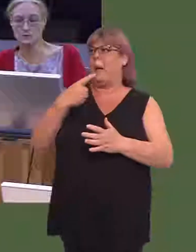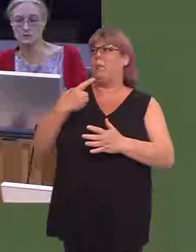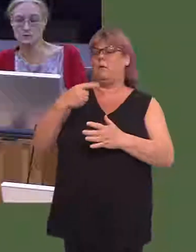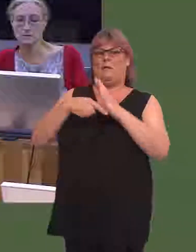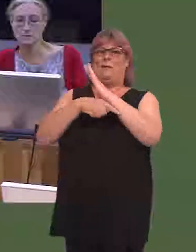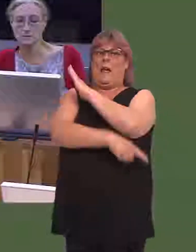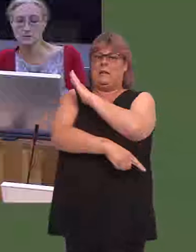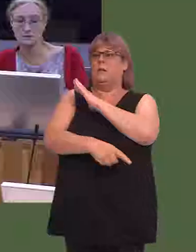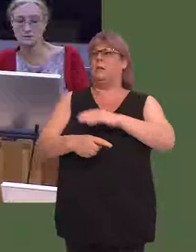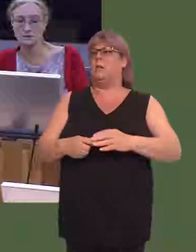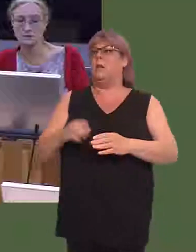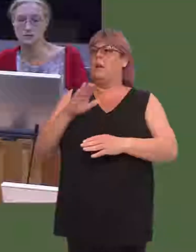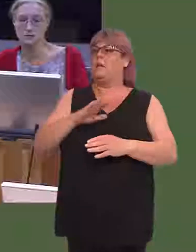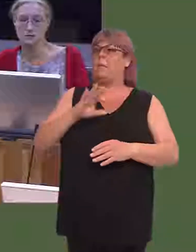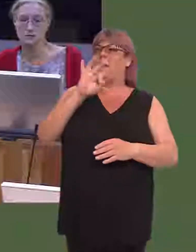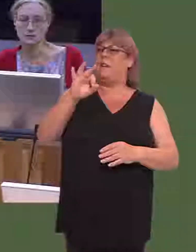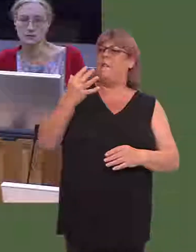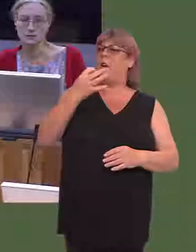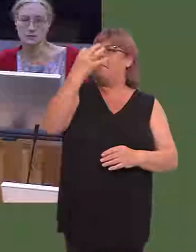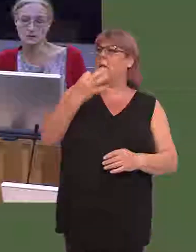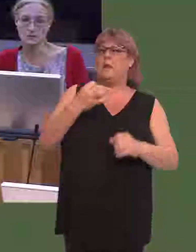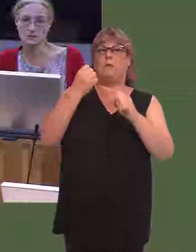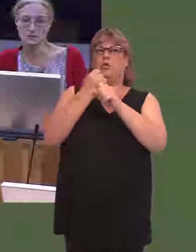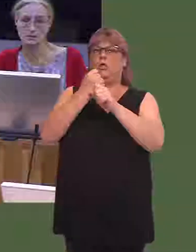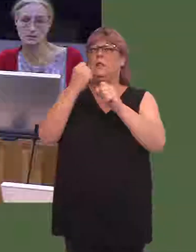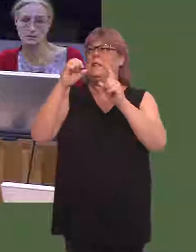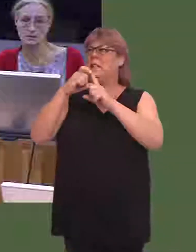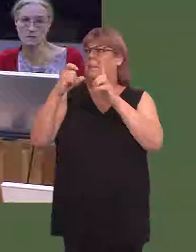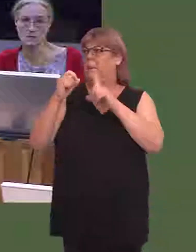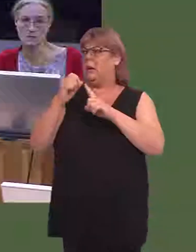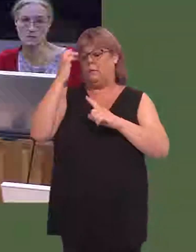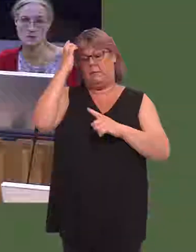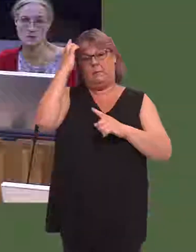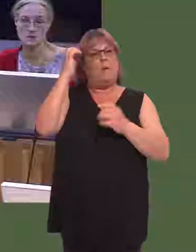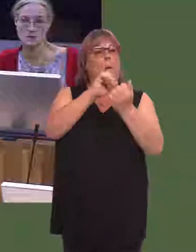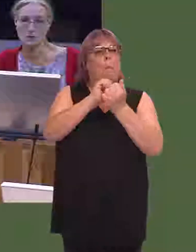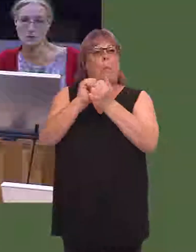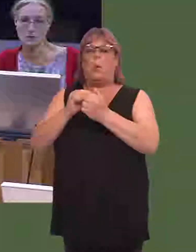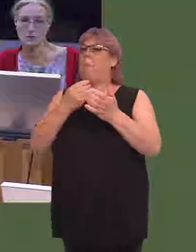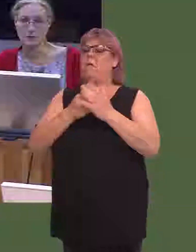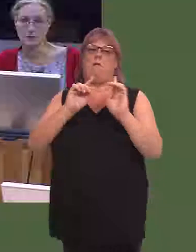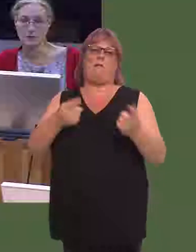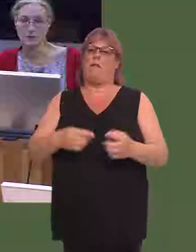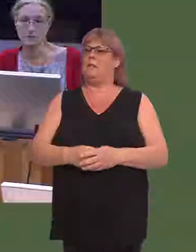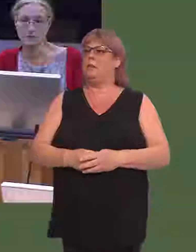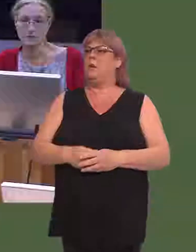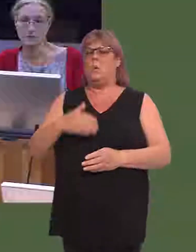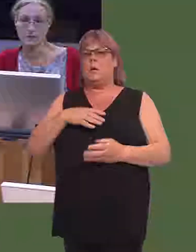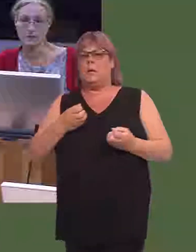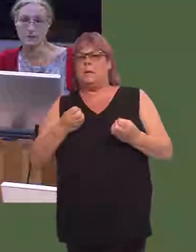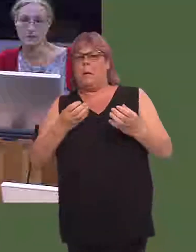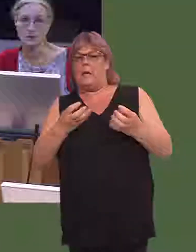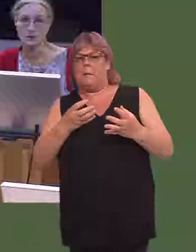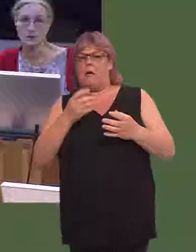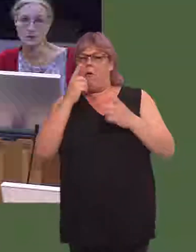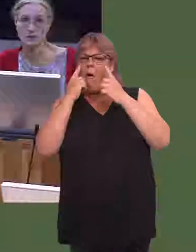£2 trillion in debt, which equates to around 85% of GDP. We can't borrow our way out of this mess, so